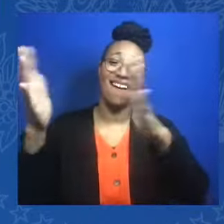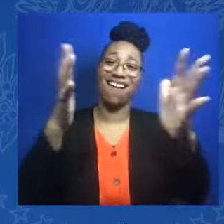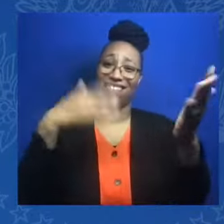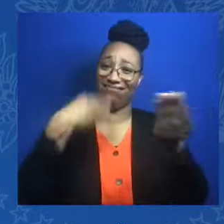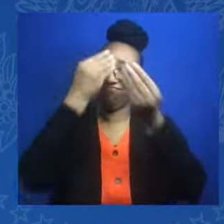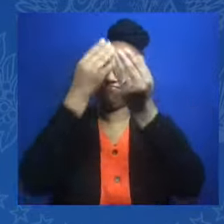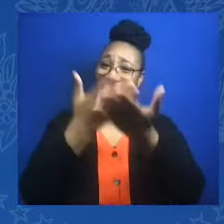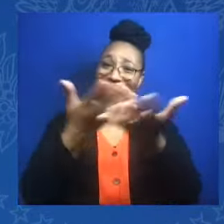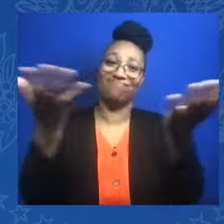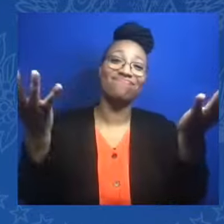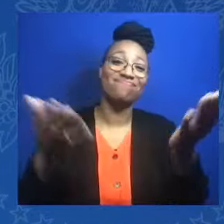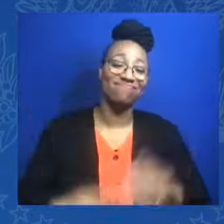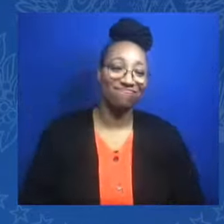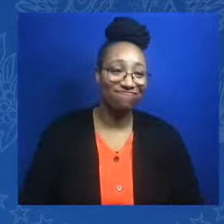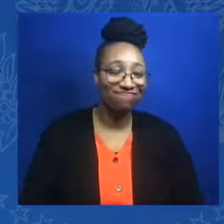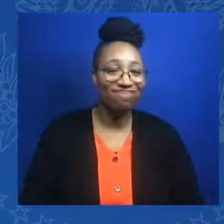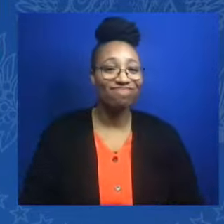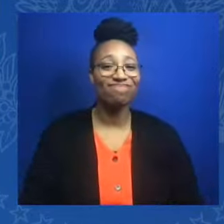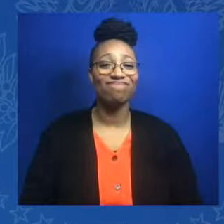Together.